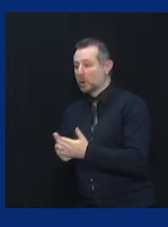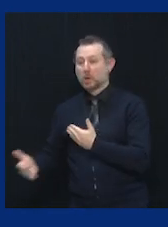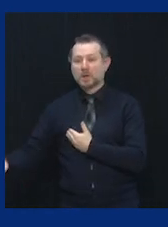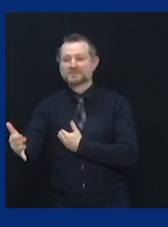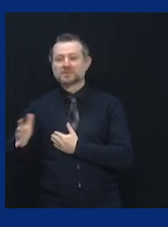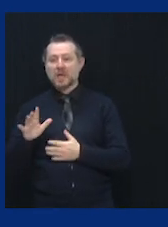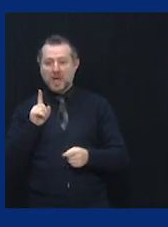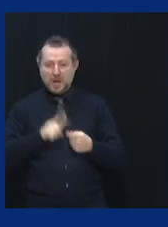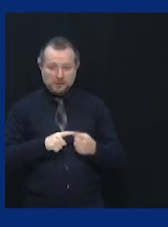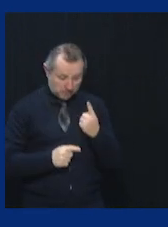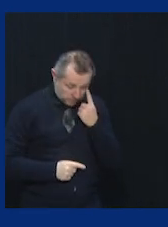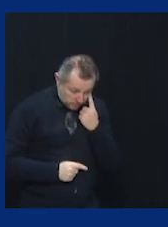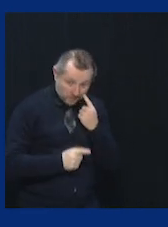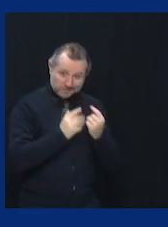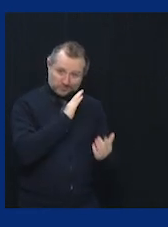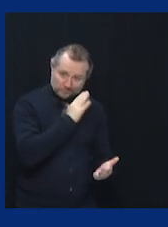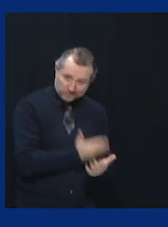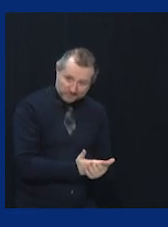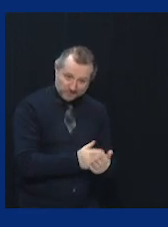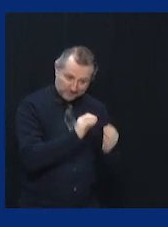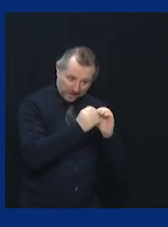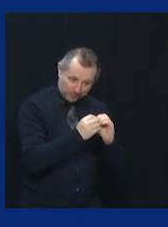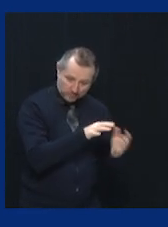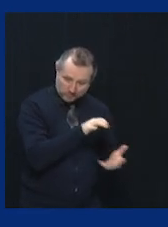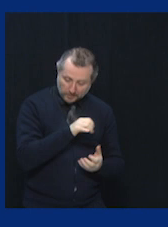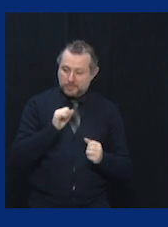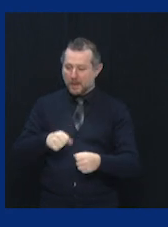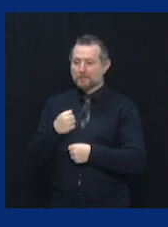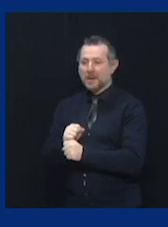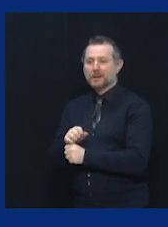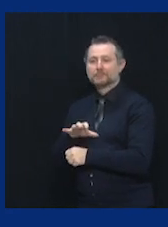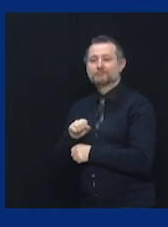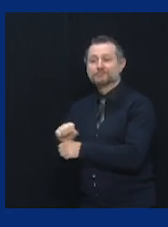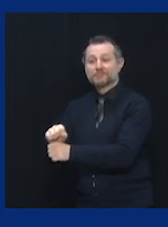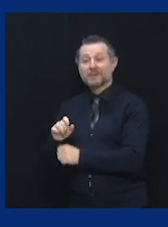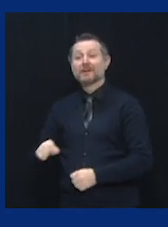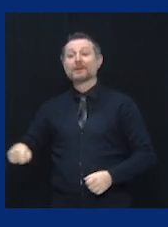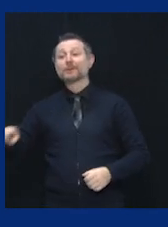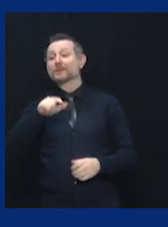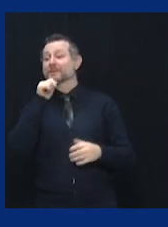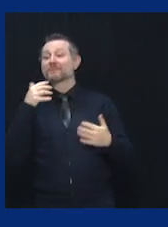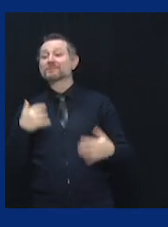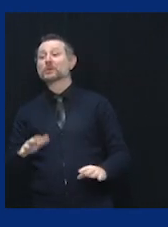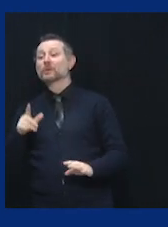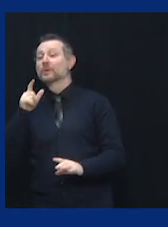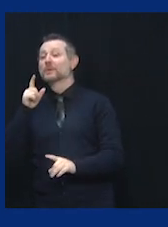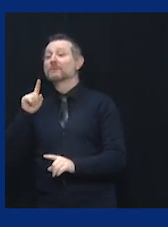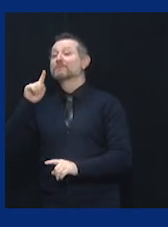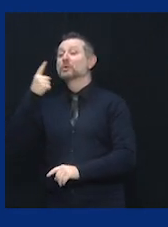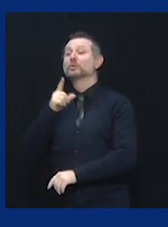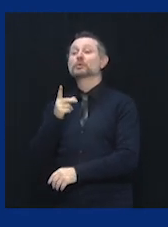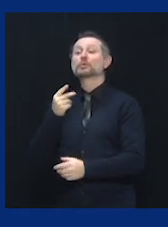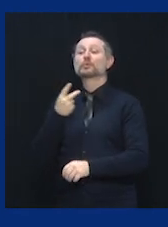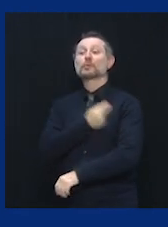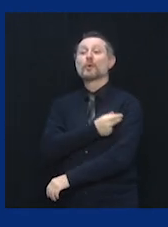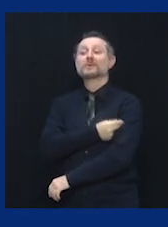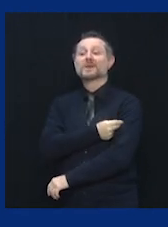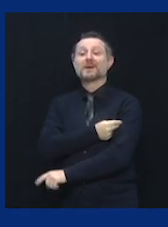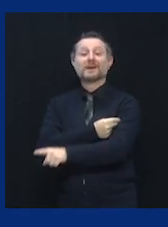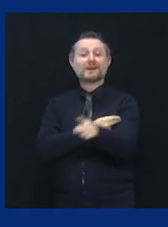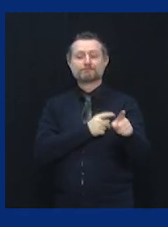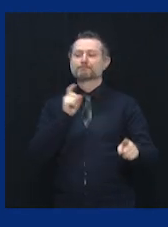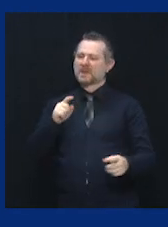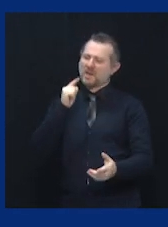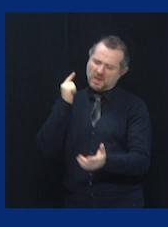allocation. For people who took their first dose, you will get the second dose. The federal government protects that